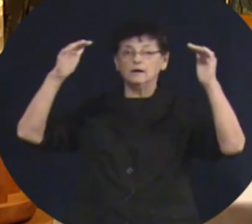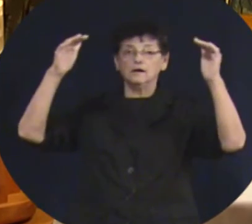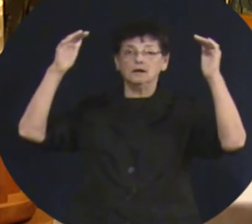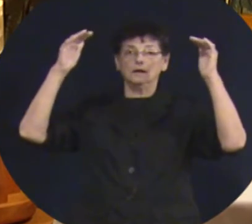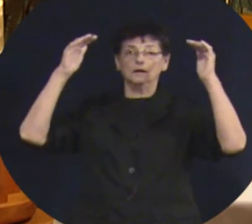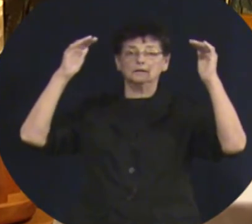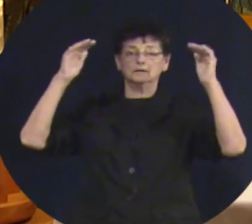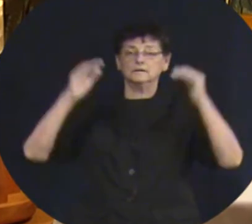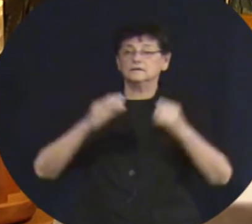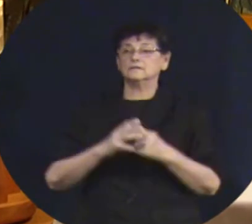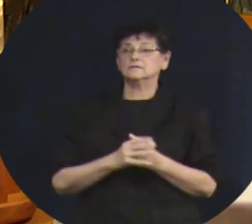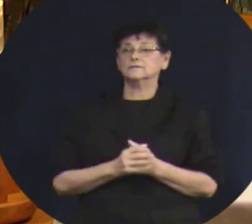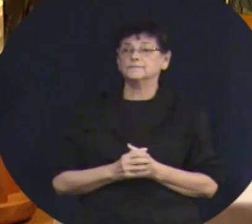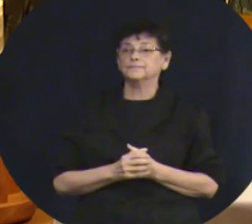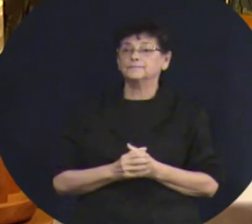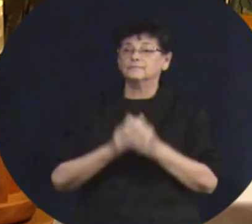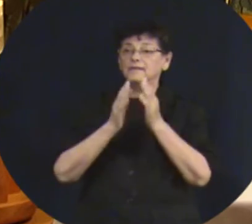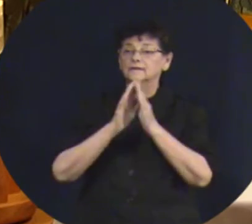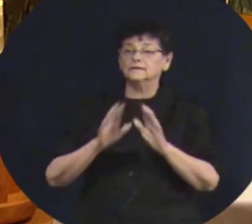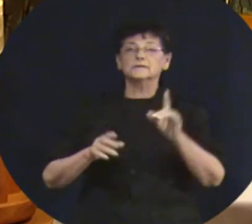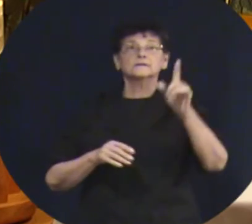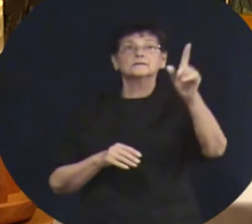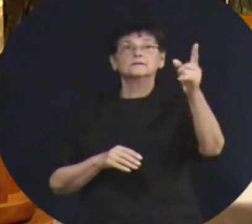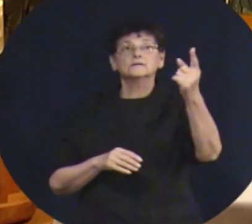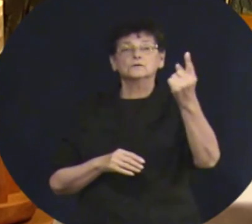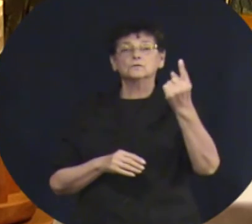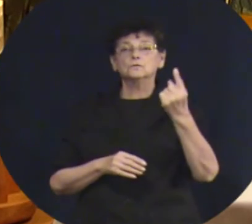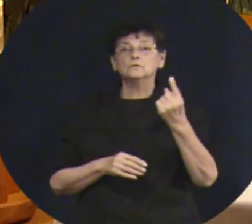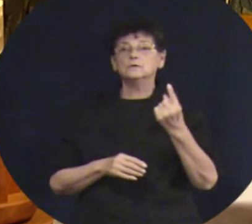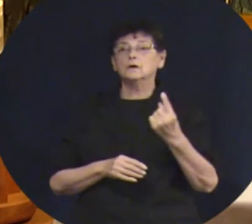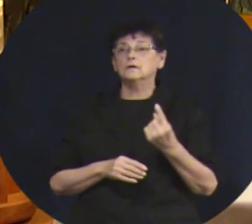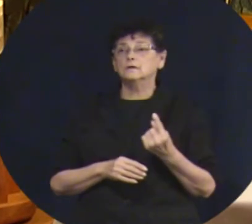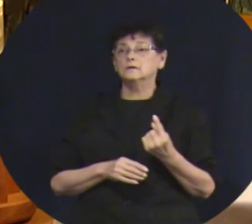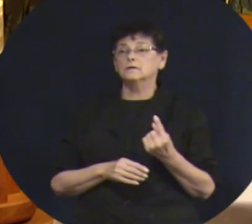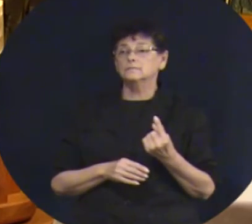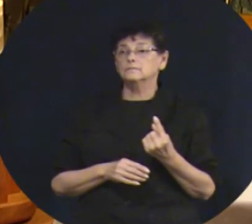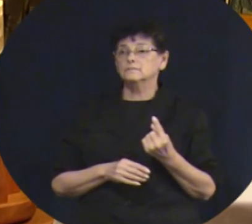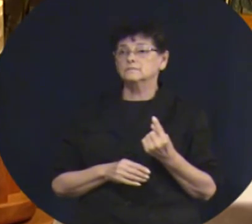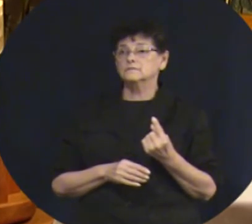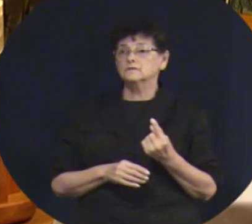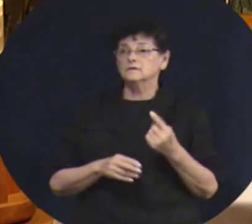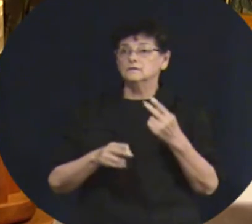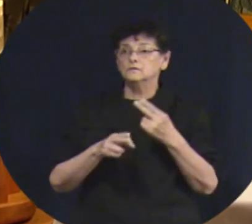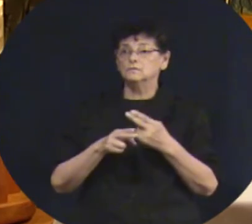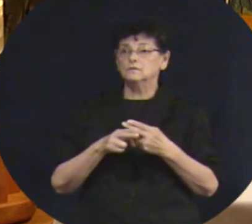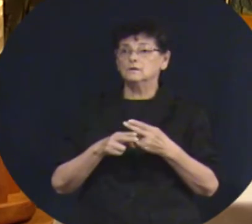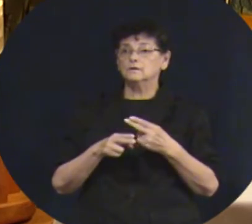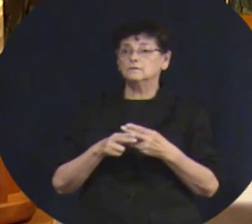Blessed is he who comes.